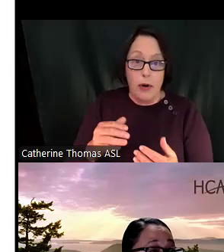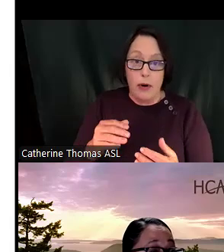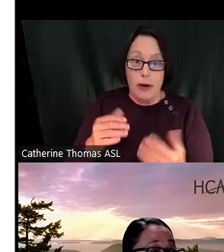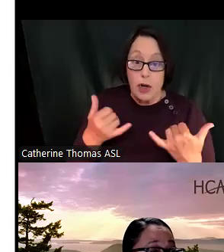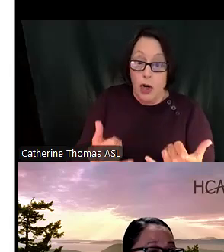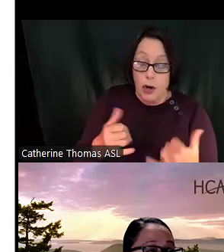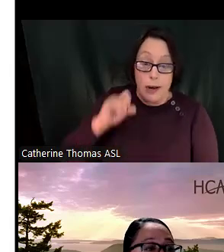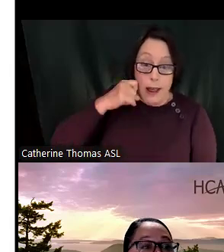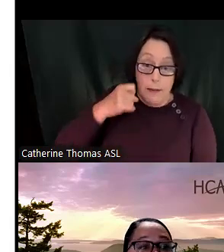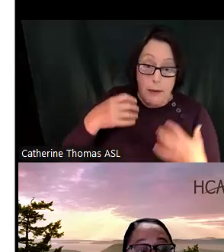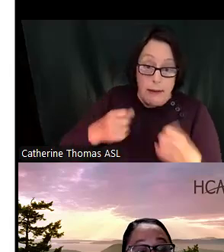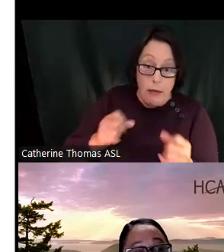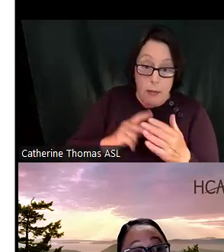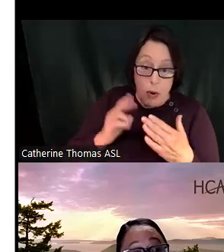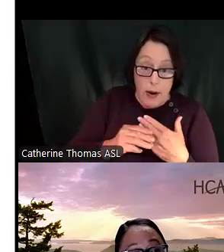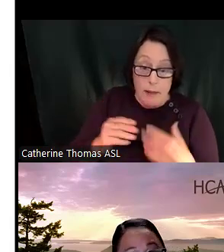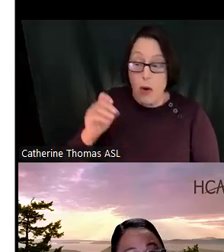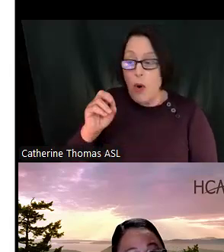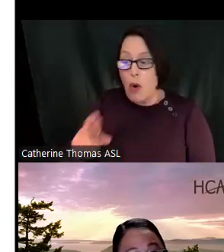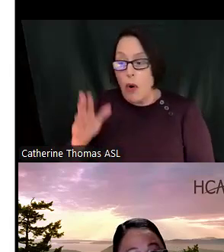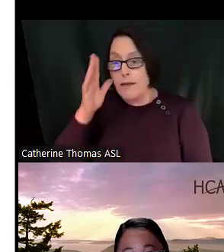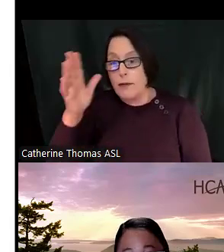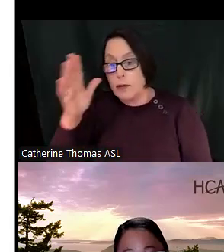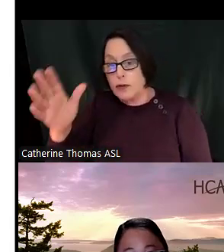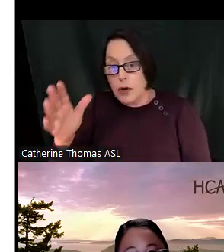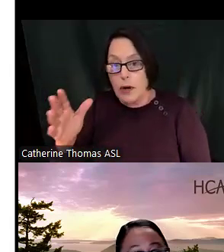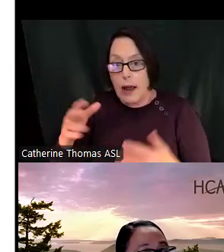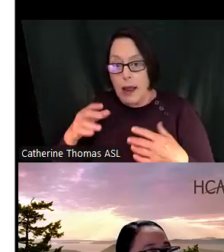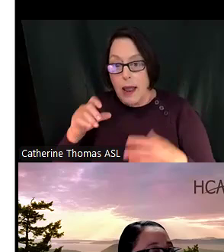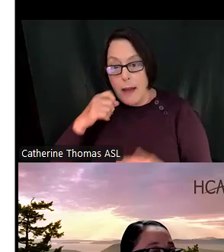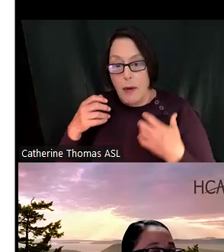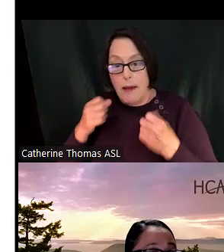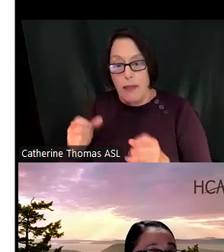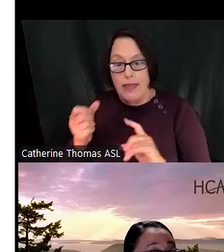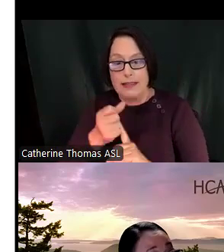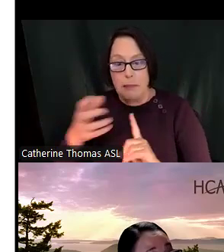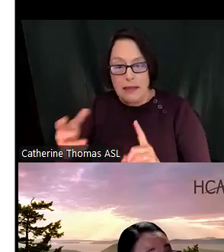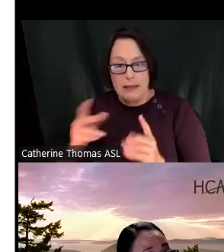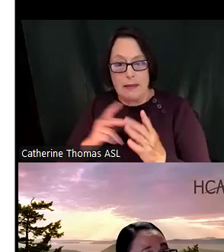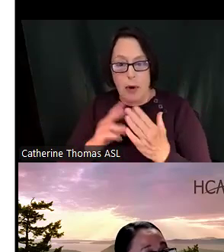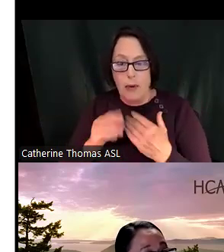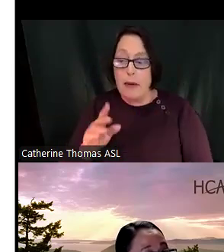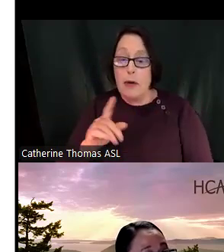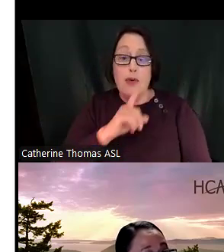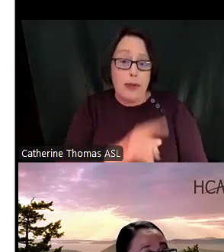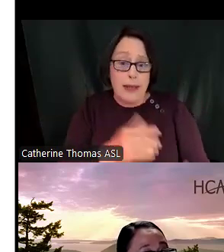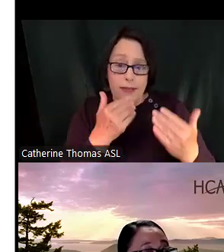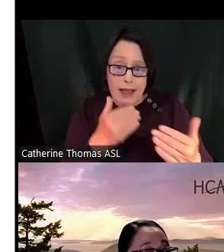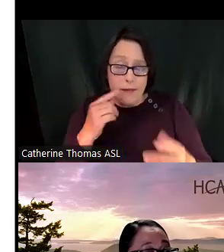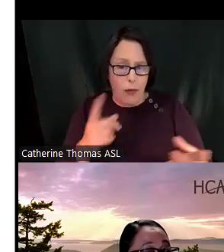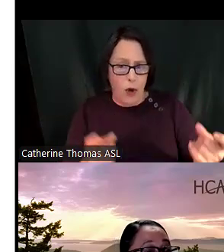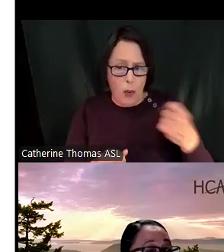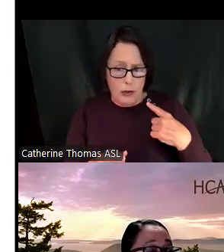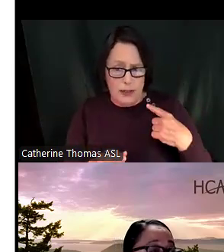current Apple Health program, or the future Apple Health expansion program? Nedra, I really do appreciate that question. I